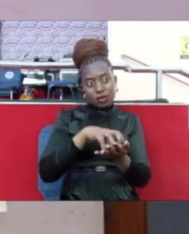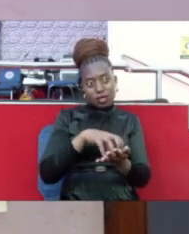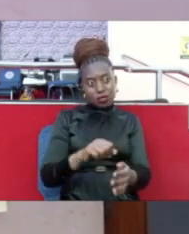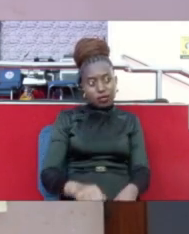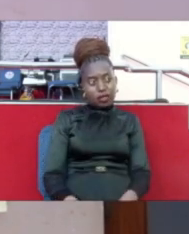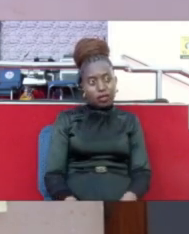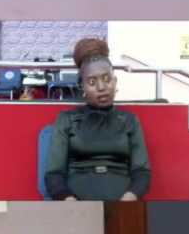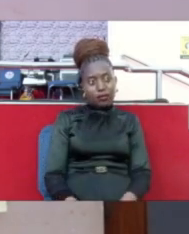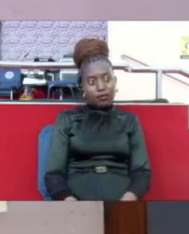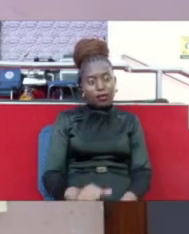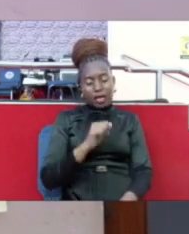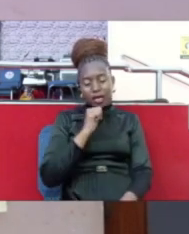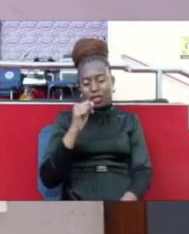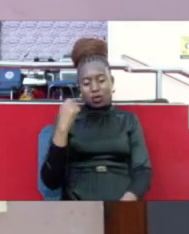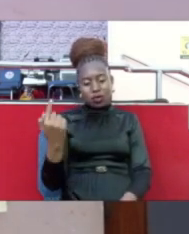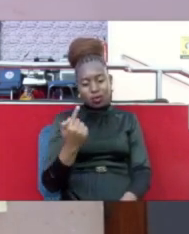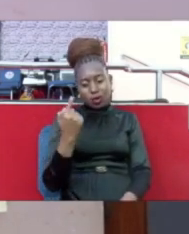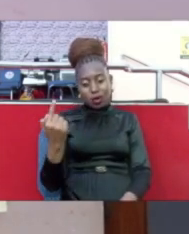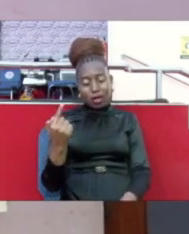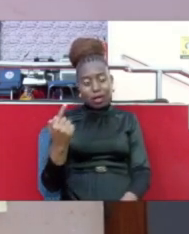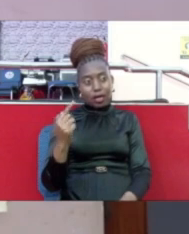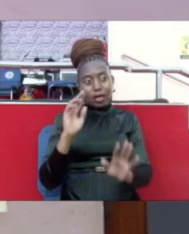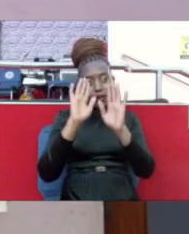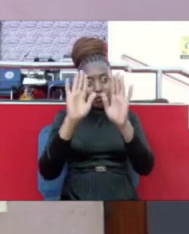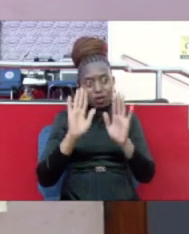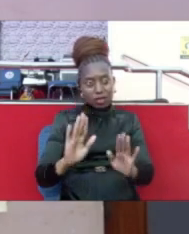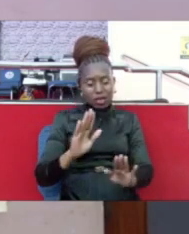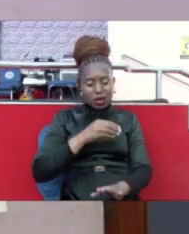It's not only important for their soul's sake,